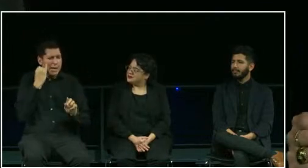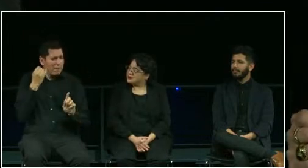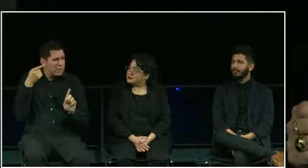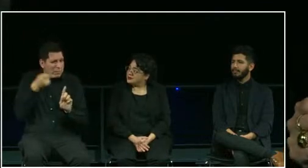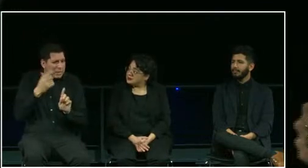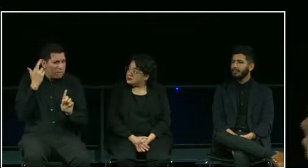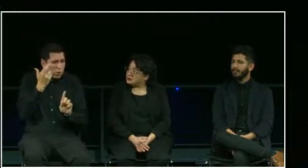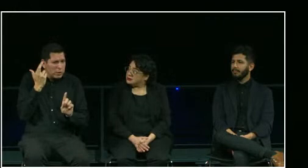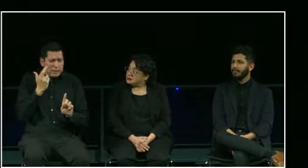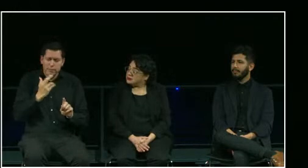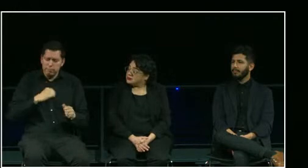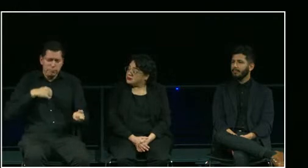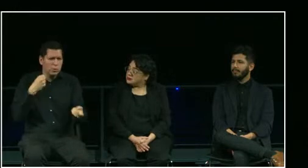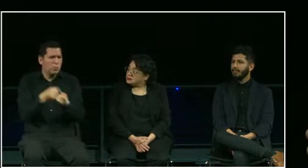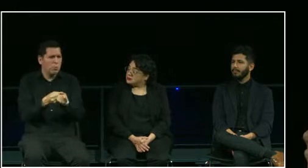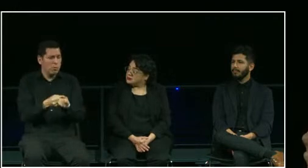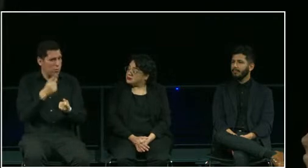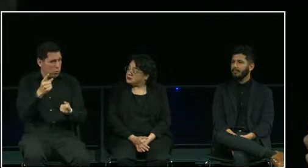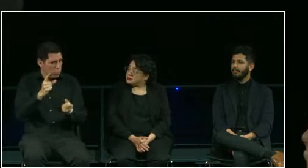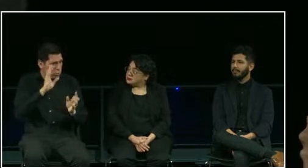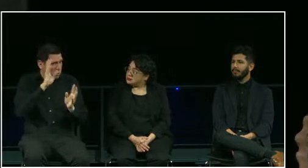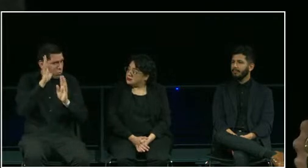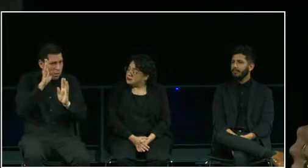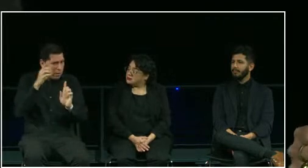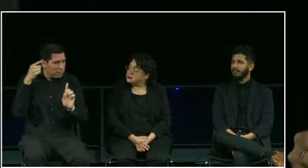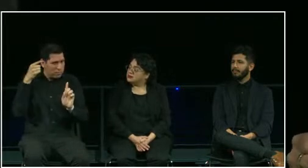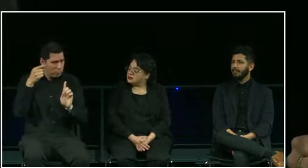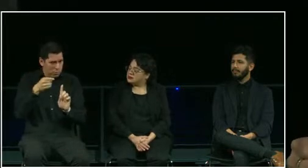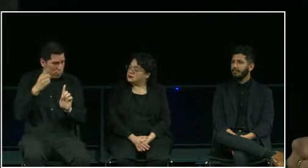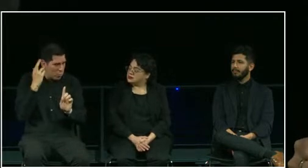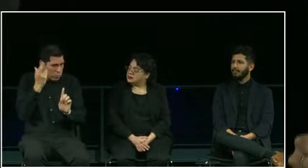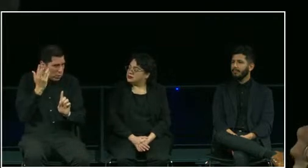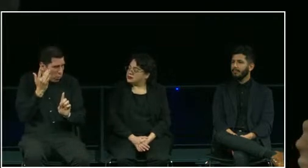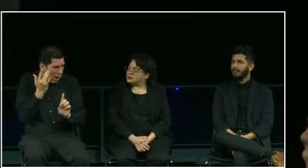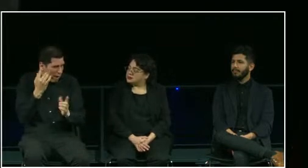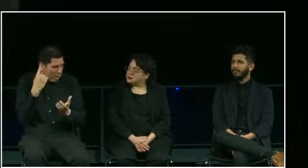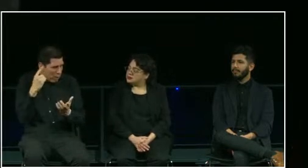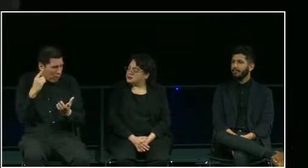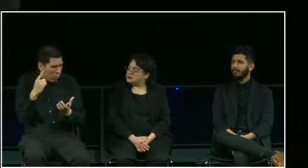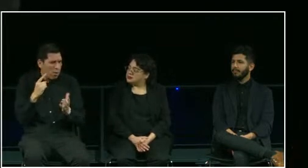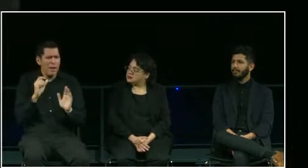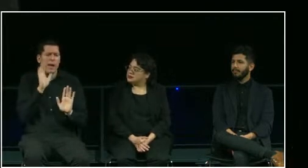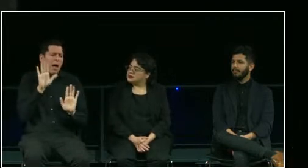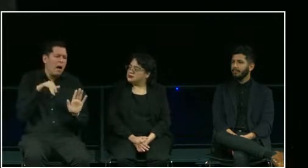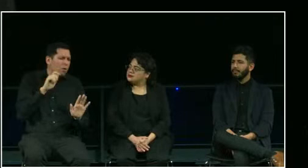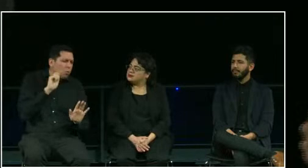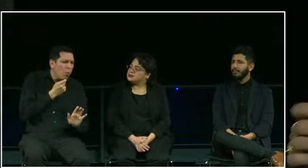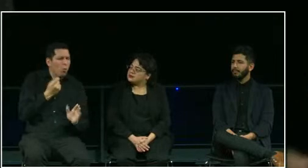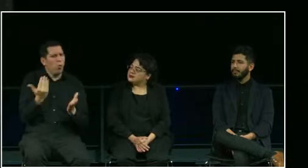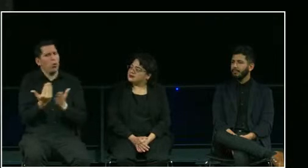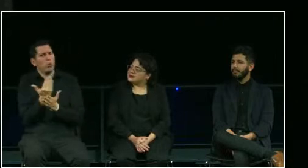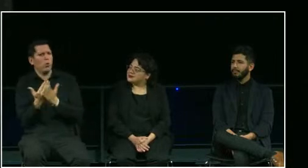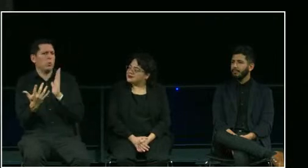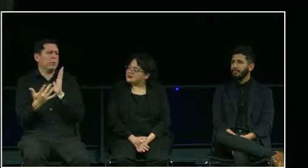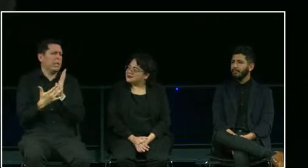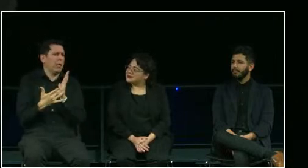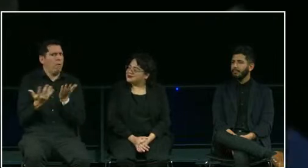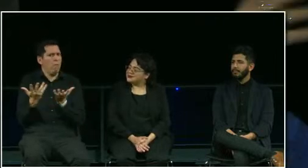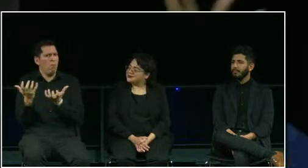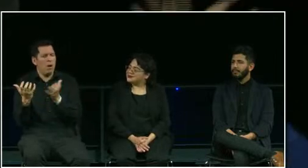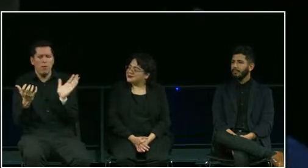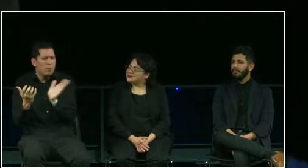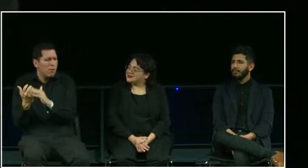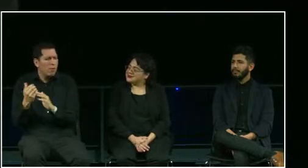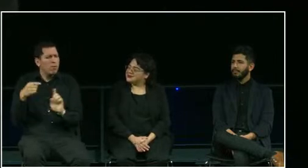in. Like, as long as you guys can come up with a great reason for why you're doing it, not just because it's cool or because it's new or because you want to,